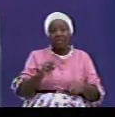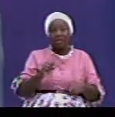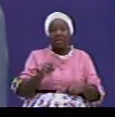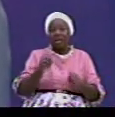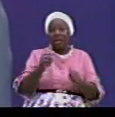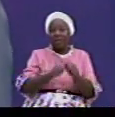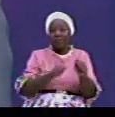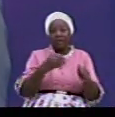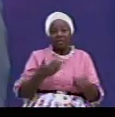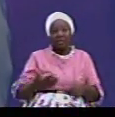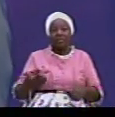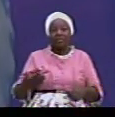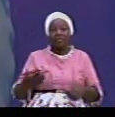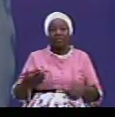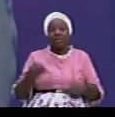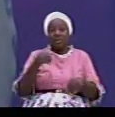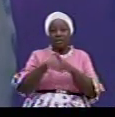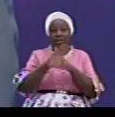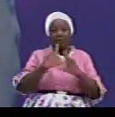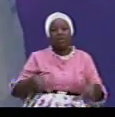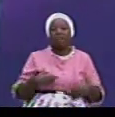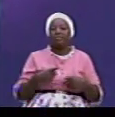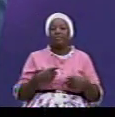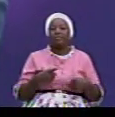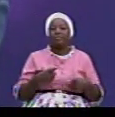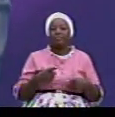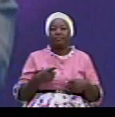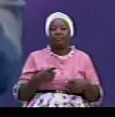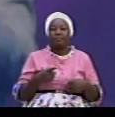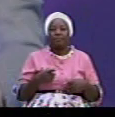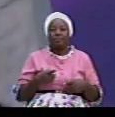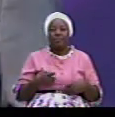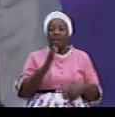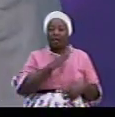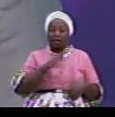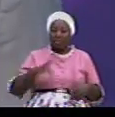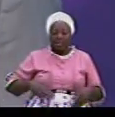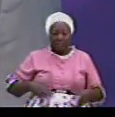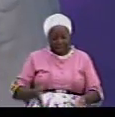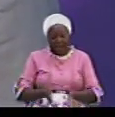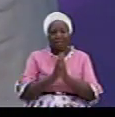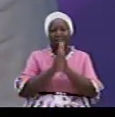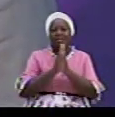everything in your life. Christ asked,